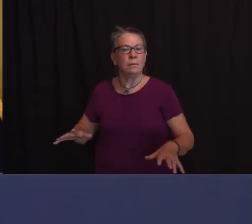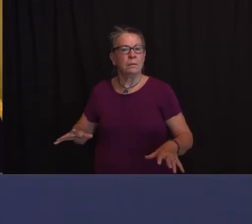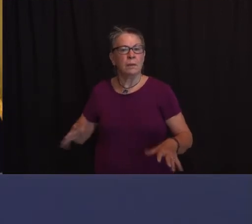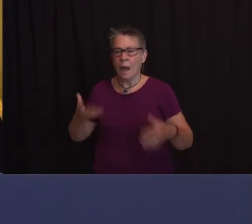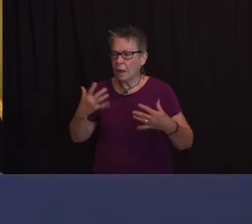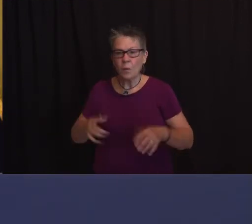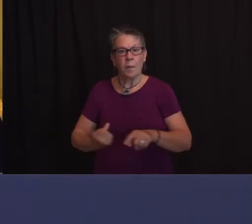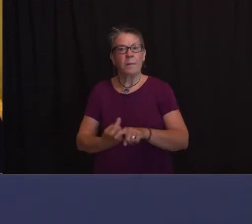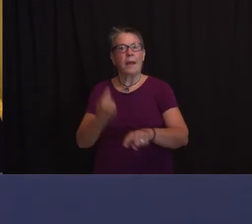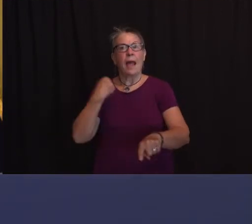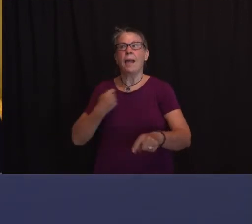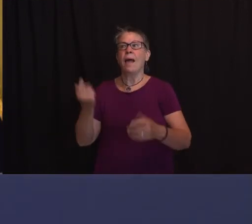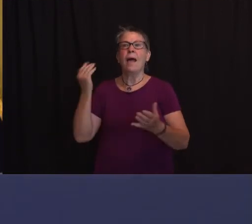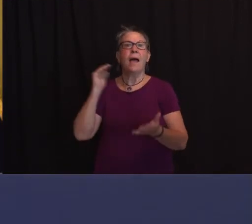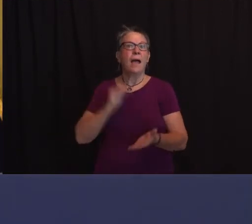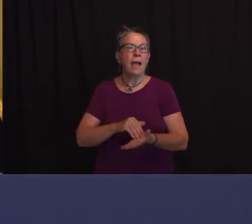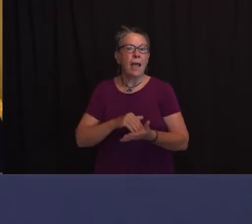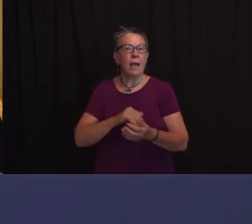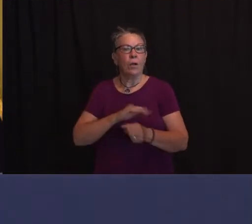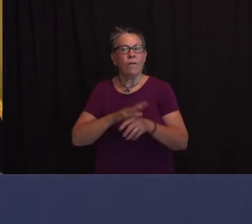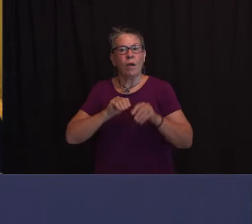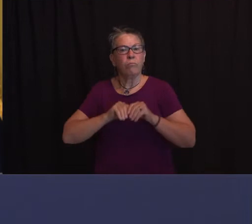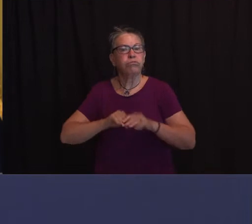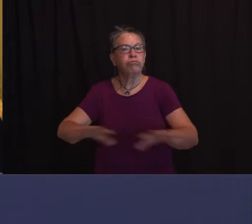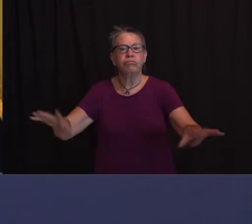some legitimate reasons why